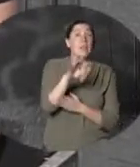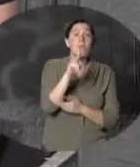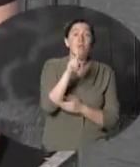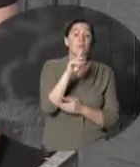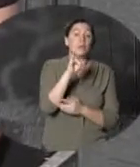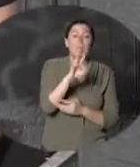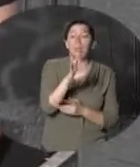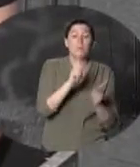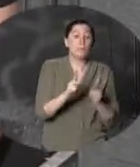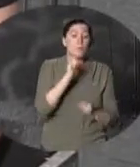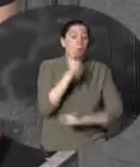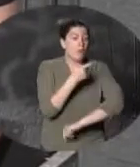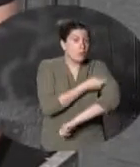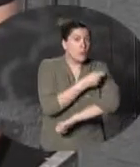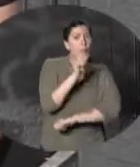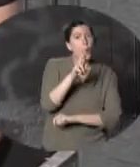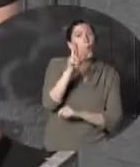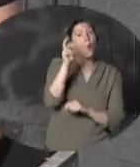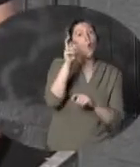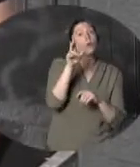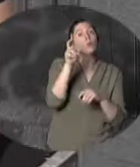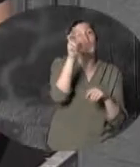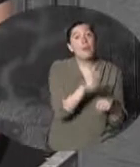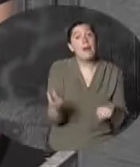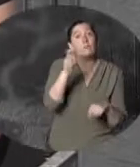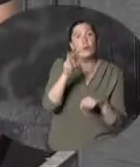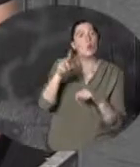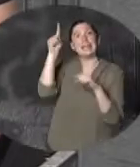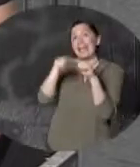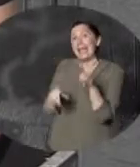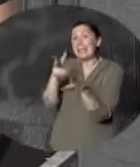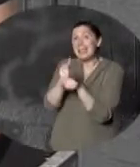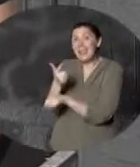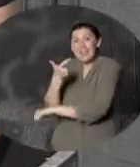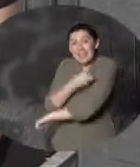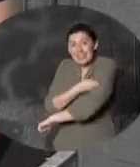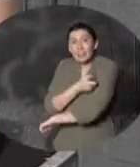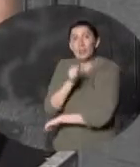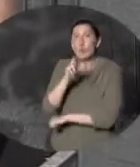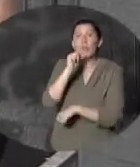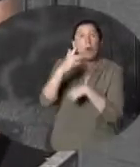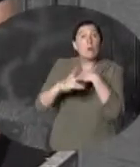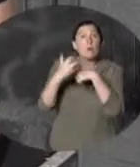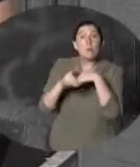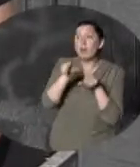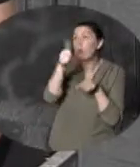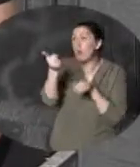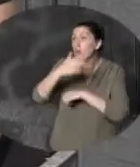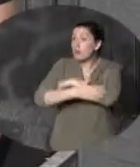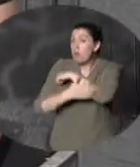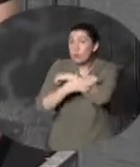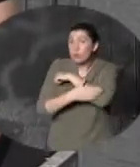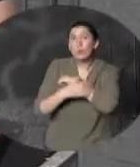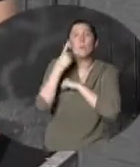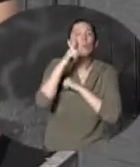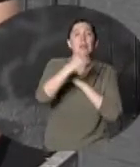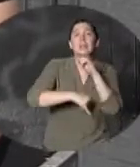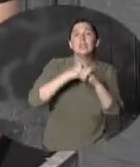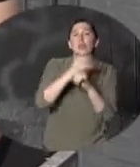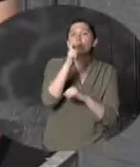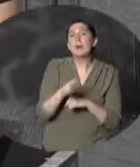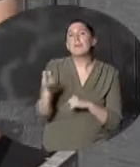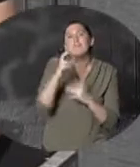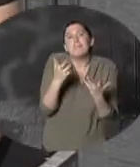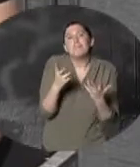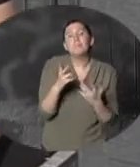unvaccinated or because they're coming from places where they cannot receive the vaccine or it's not available, thinking about international travel. That person in